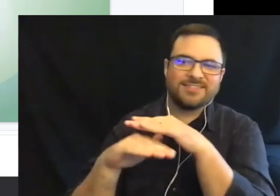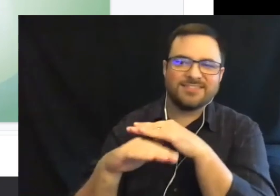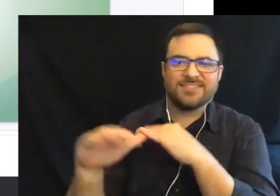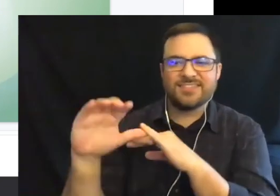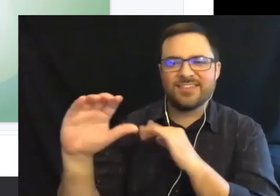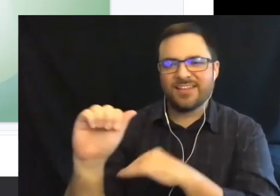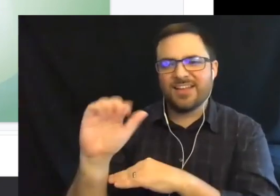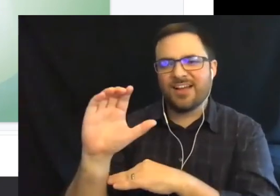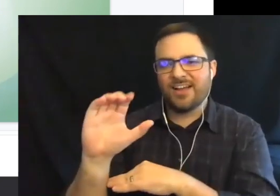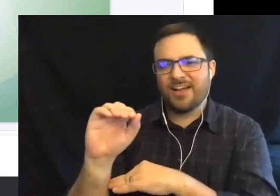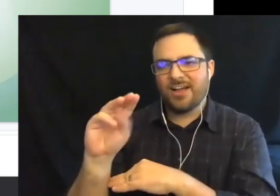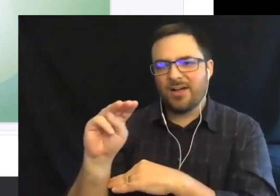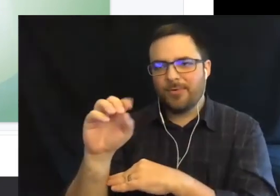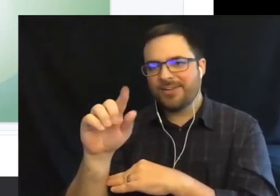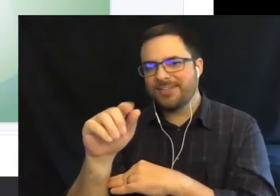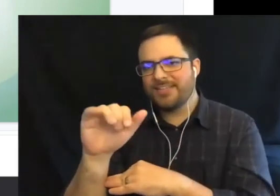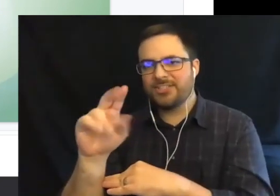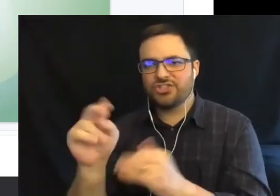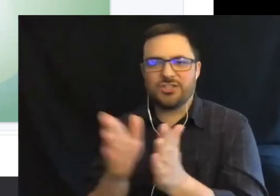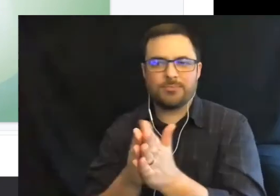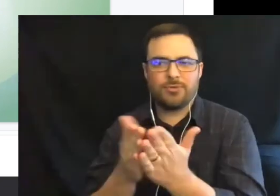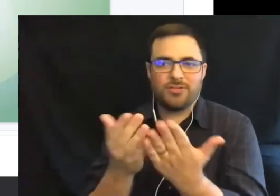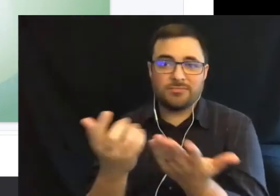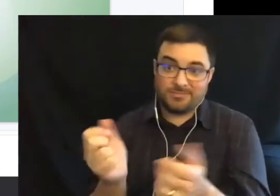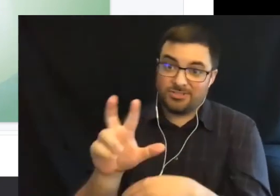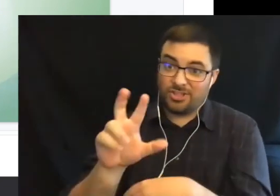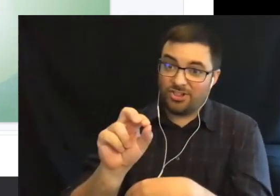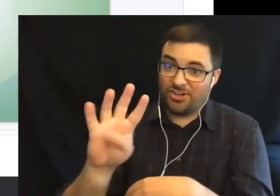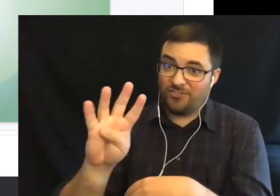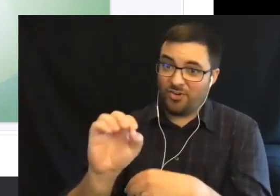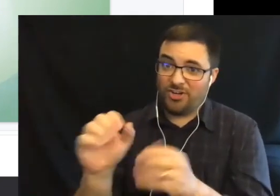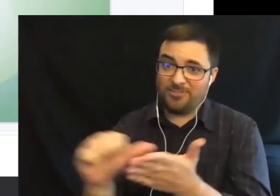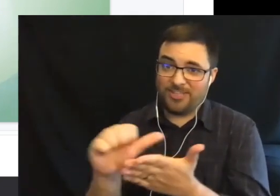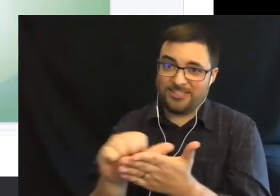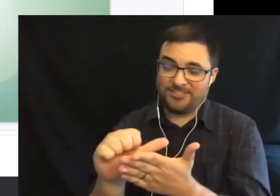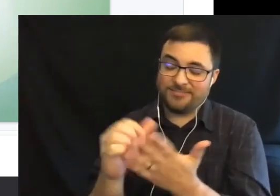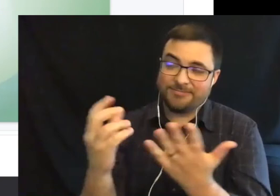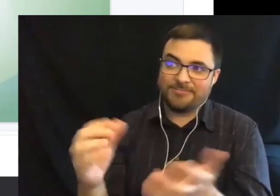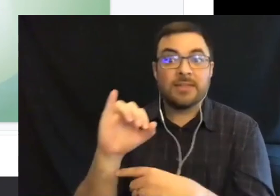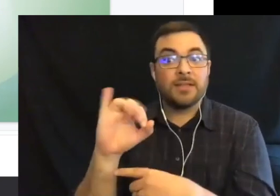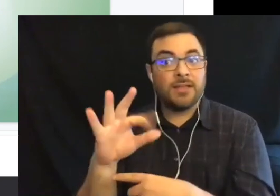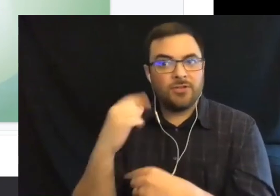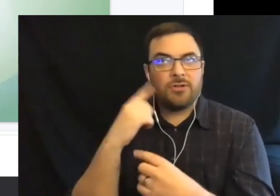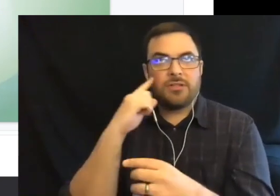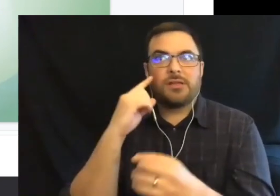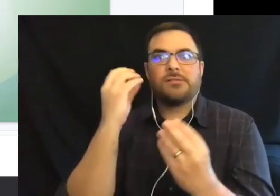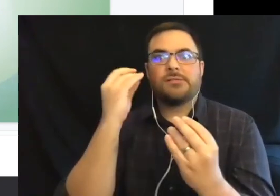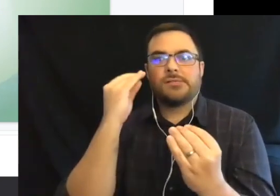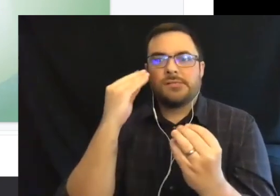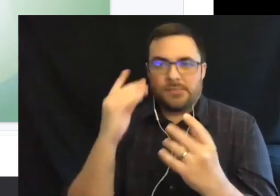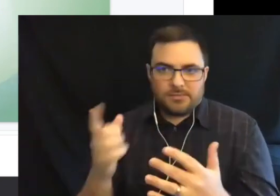information booklet. I mean, it's pretty thick. It's probably a good 30-40 pages, but if you're gearing up, thinking ahead